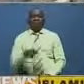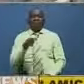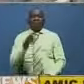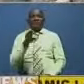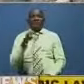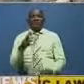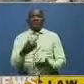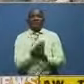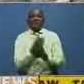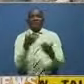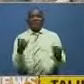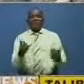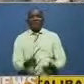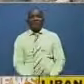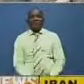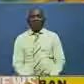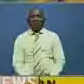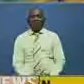News.